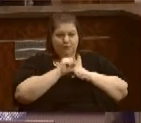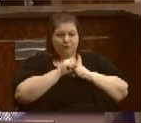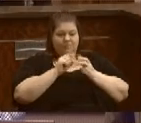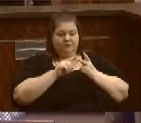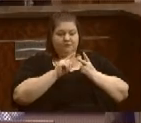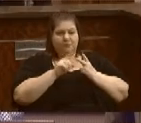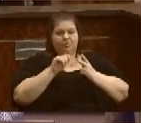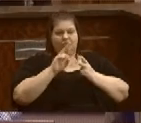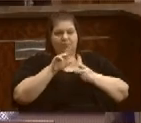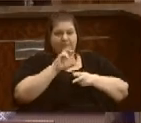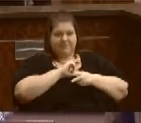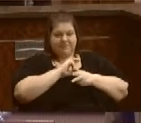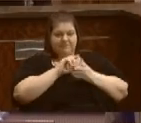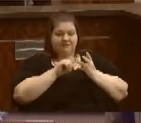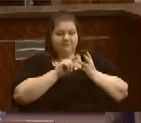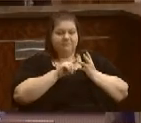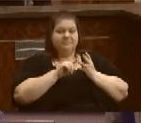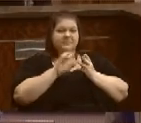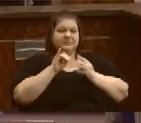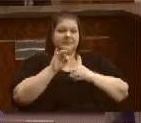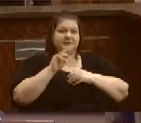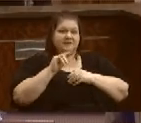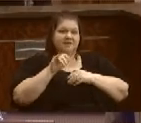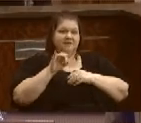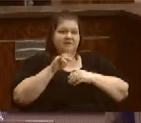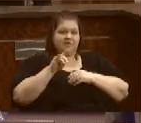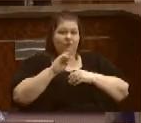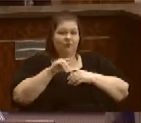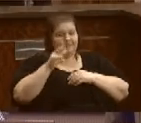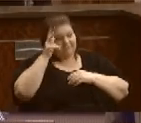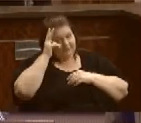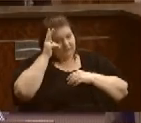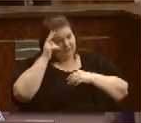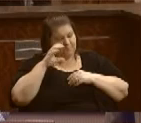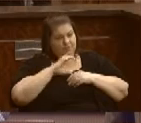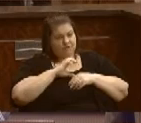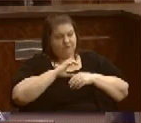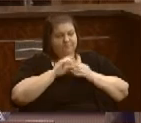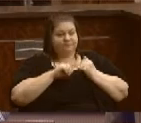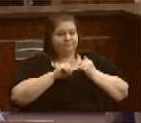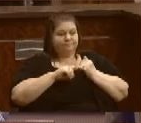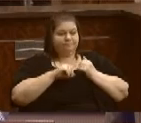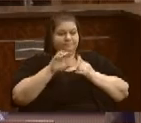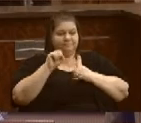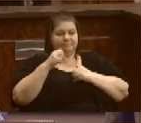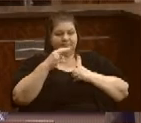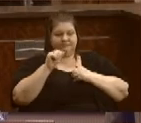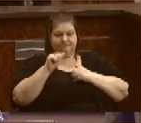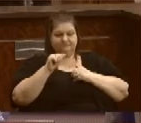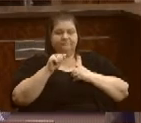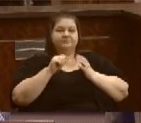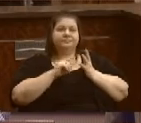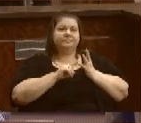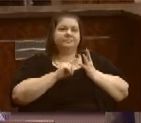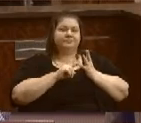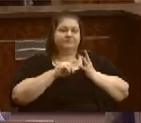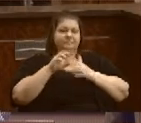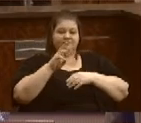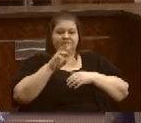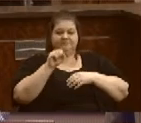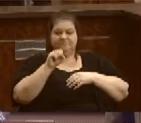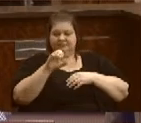Department, City of Laurel Fire Marshal's Office, Maryland State Highway Administration, Washington